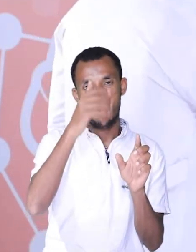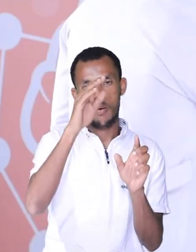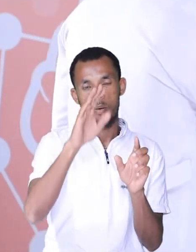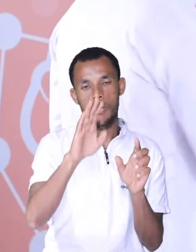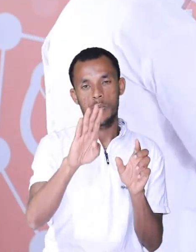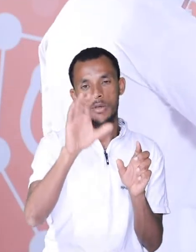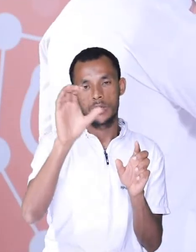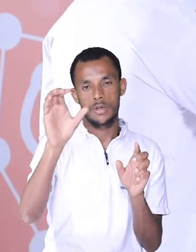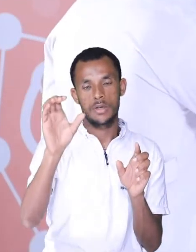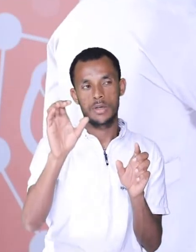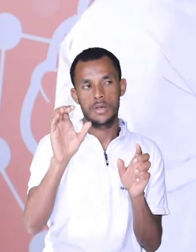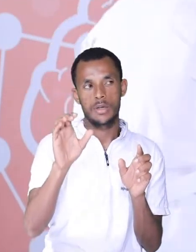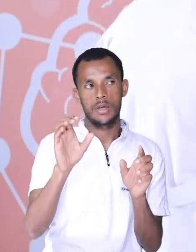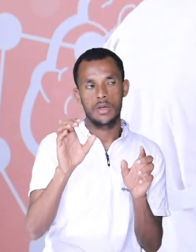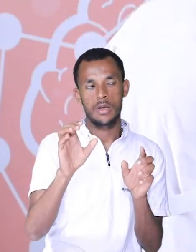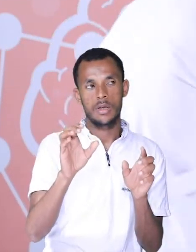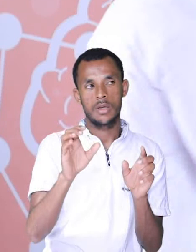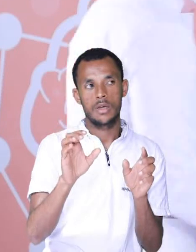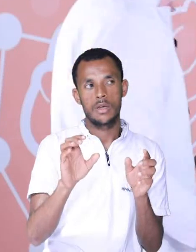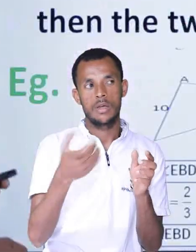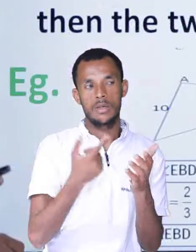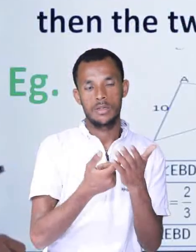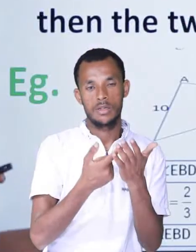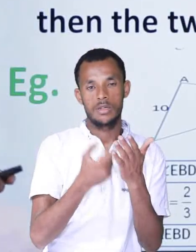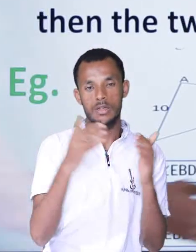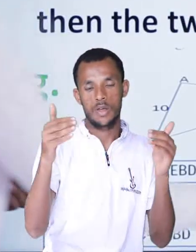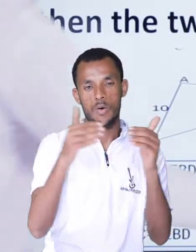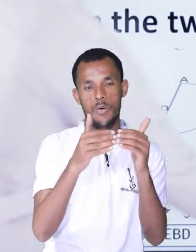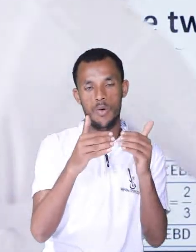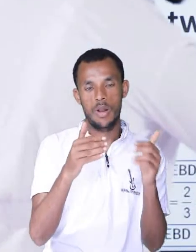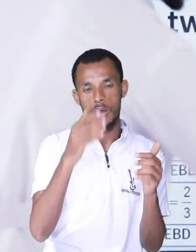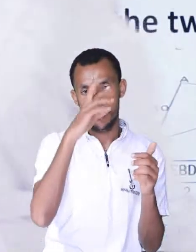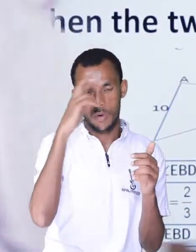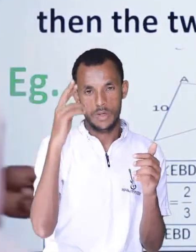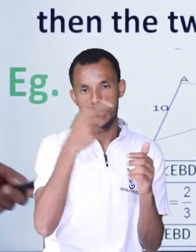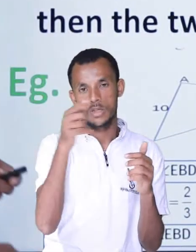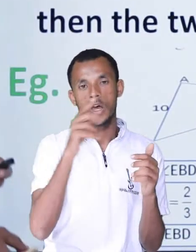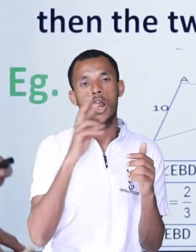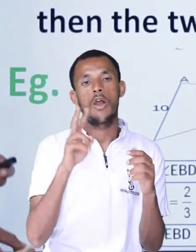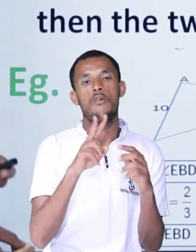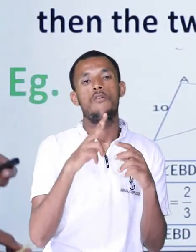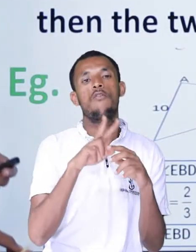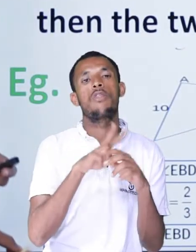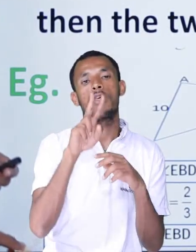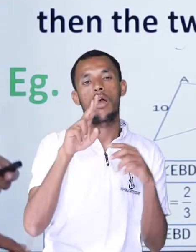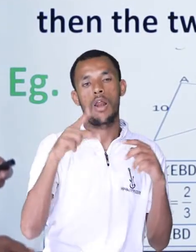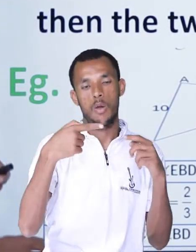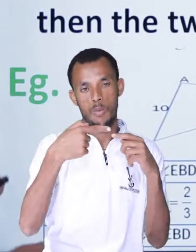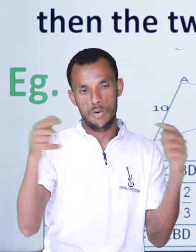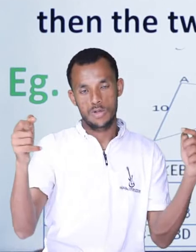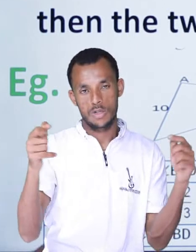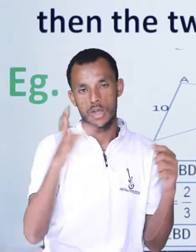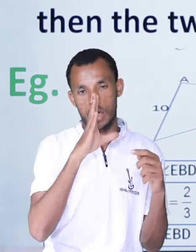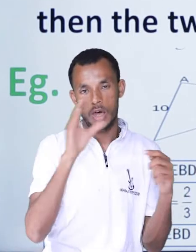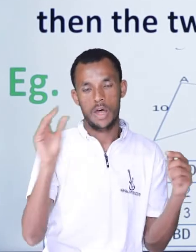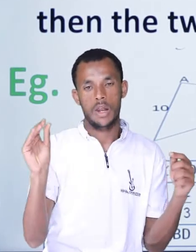means ABC, this angle and this angle is equal because they are vertical opposite angle,